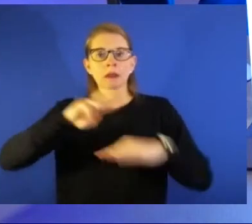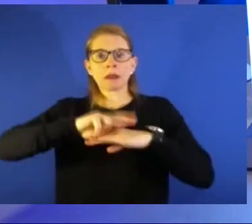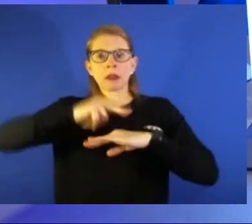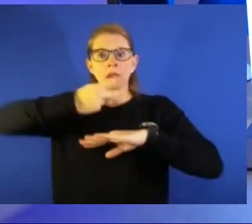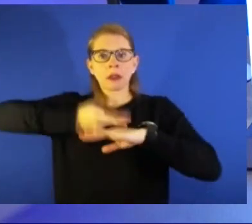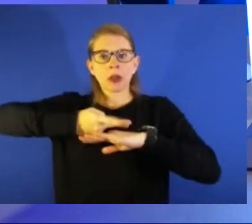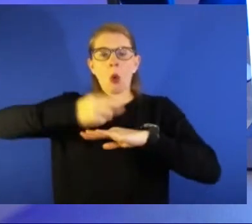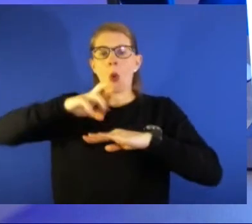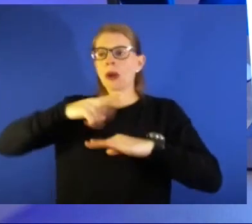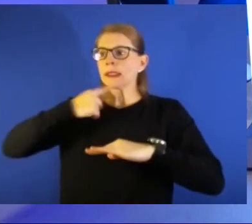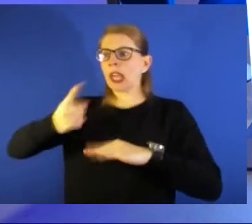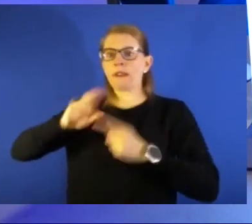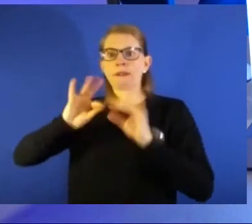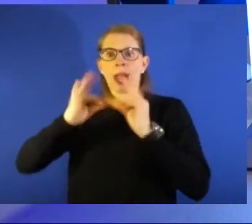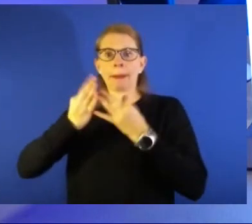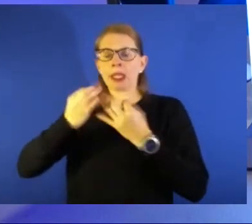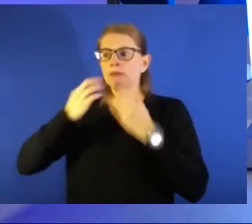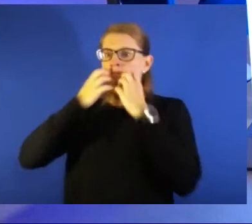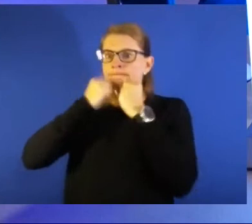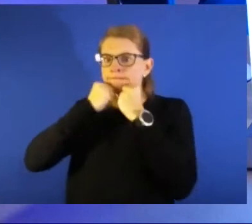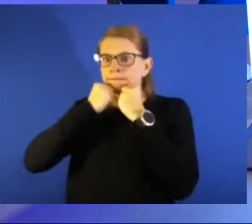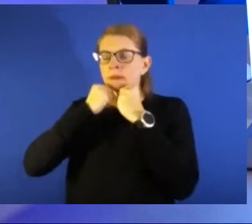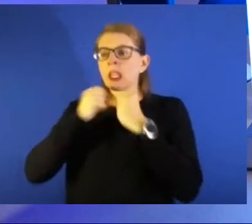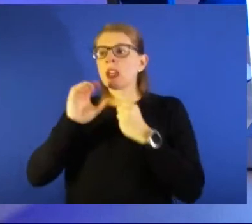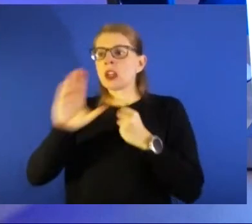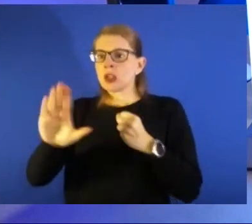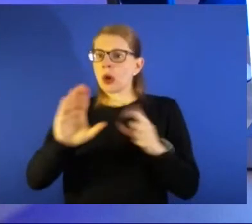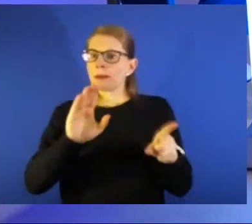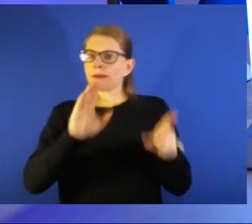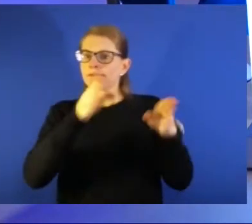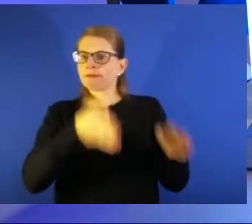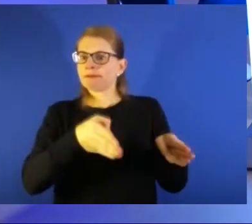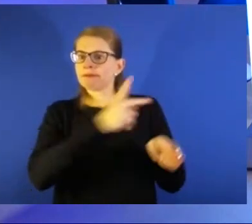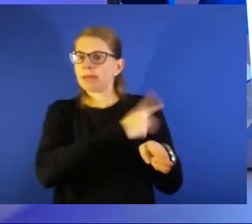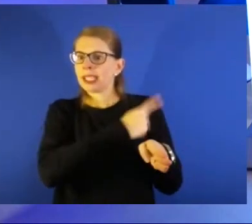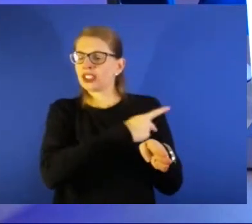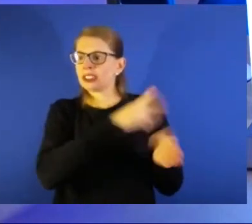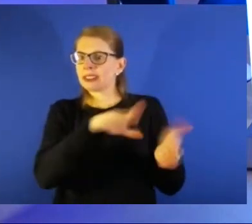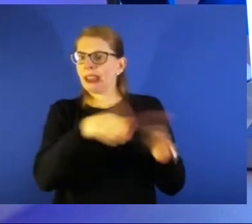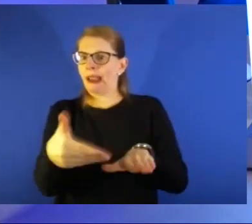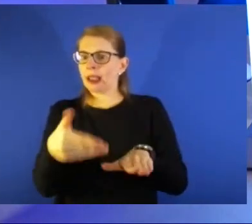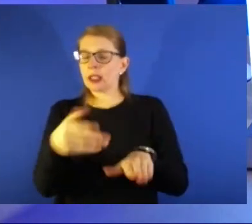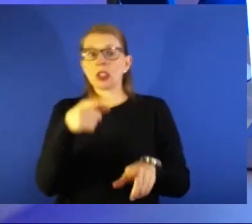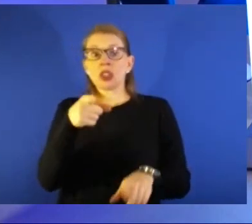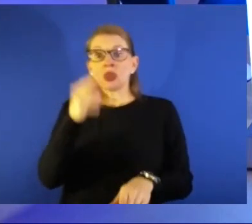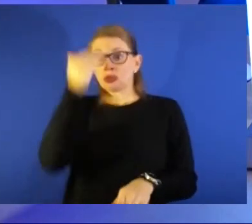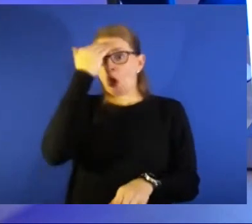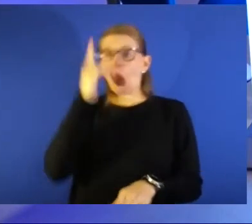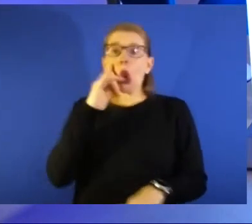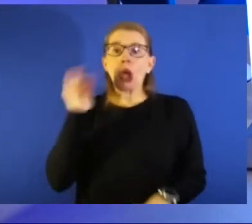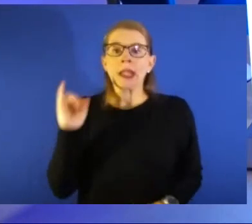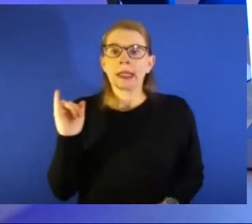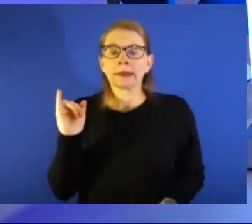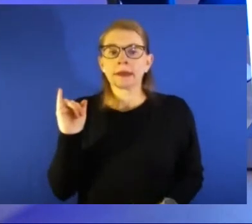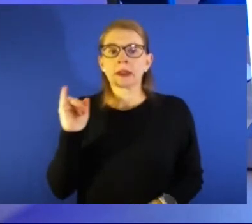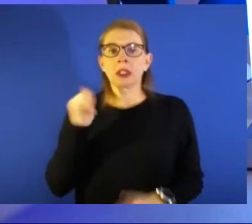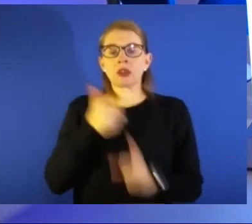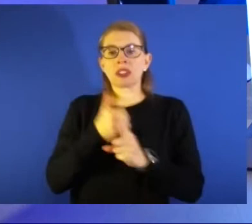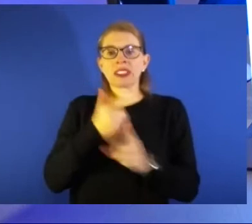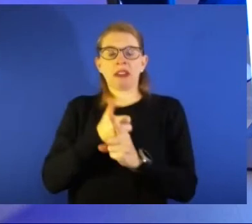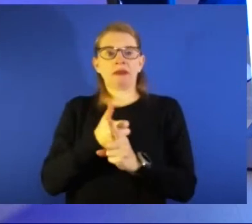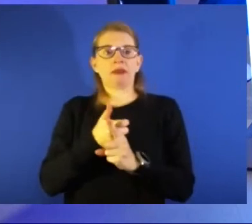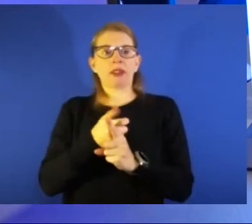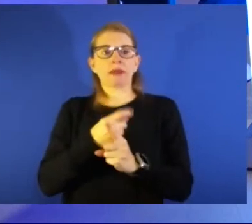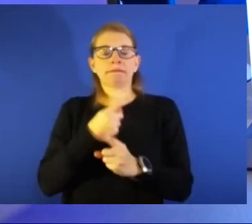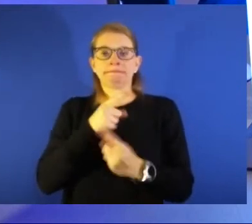to die. I don't do that. You do that. Yeah, and what so it when smells I bring, like, looks like. Right. Yeah, so when you come on, yeah. you get to tell everyone firsthand, it's happening, it's